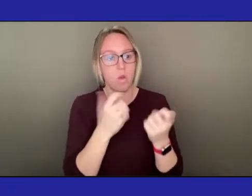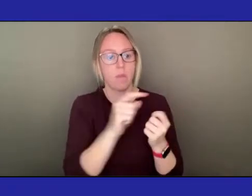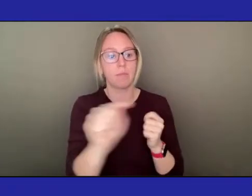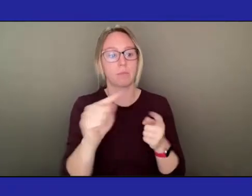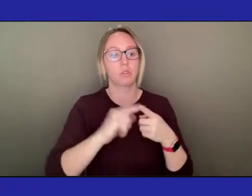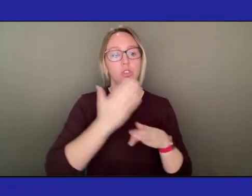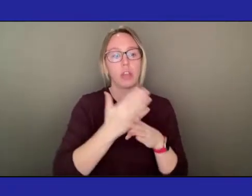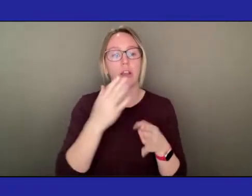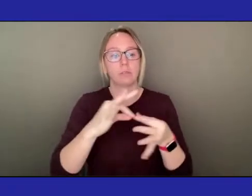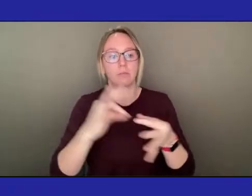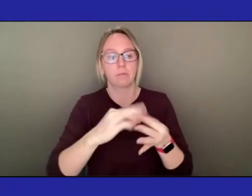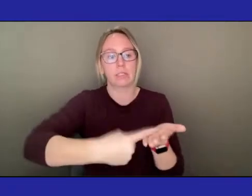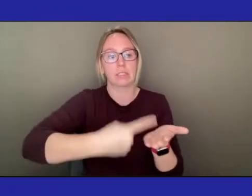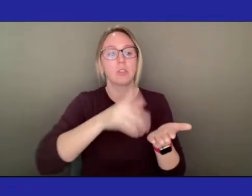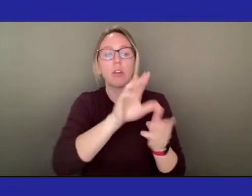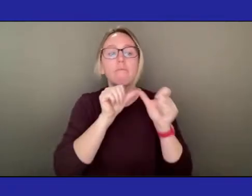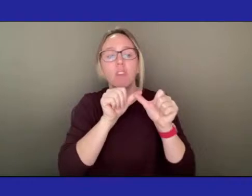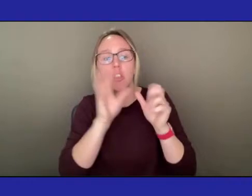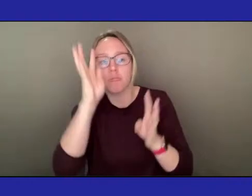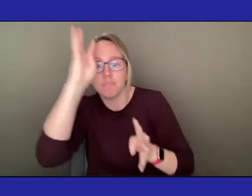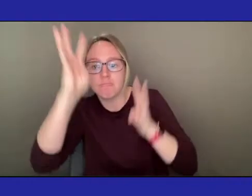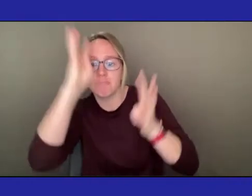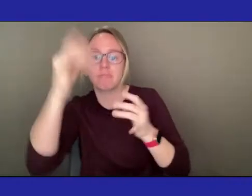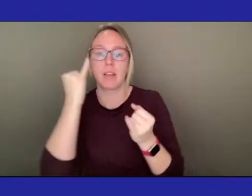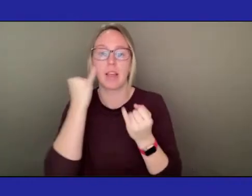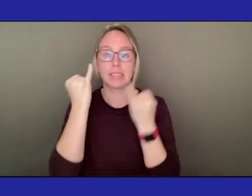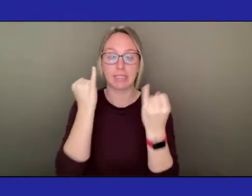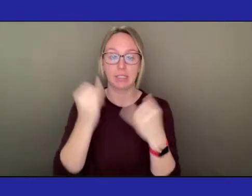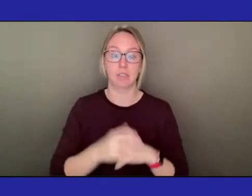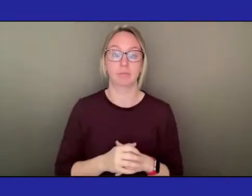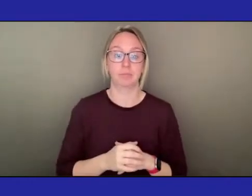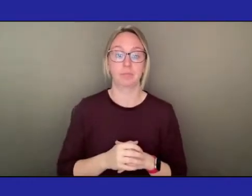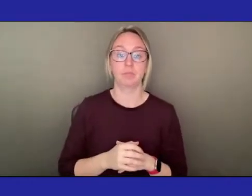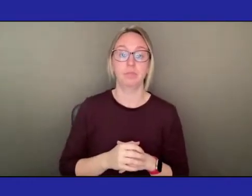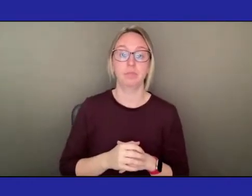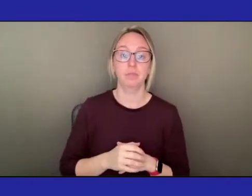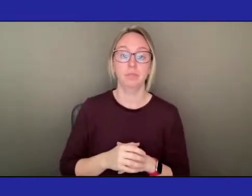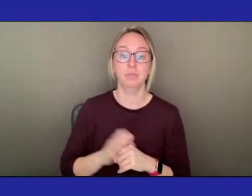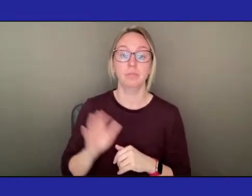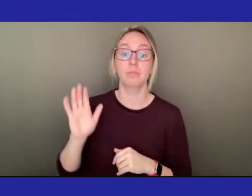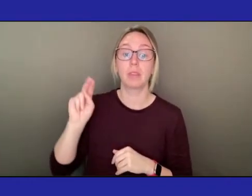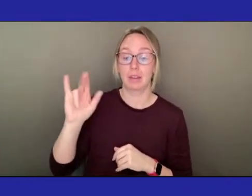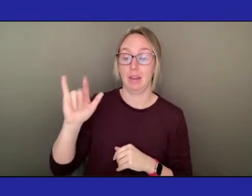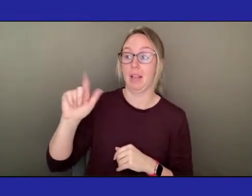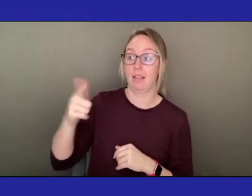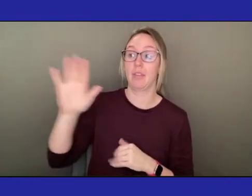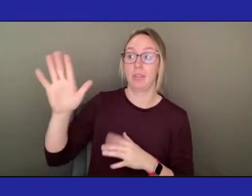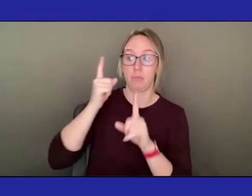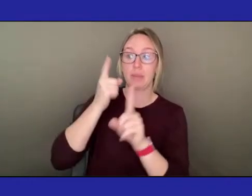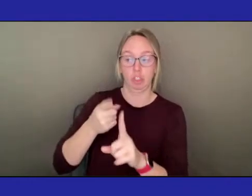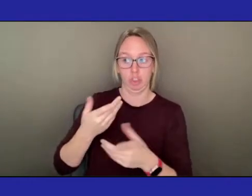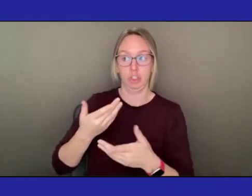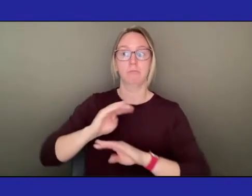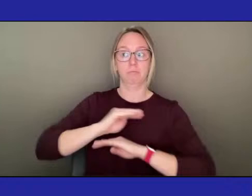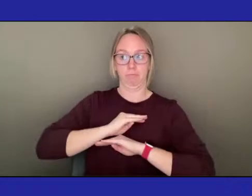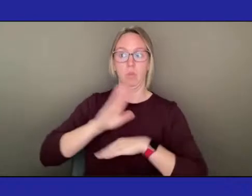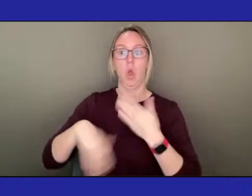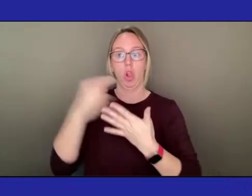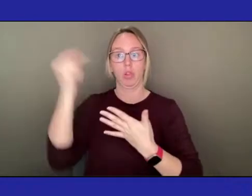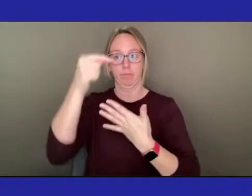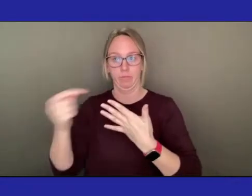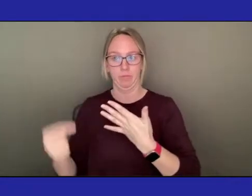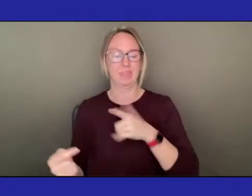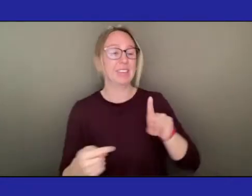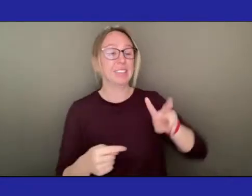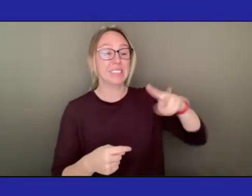innovation. NILAG's submission addressed every component of our request, and the second organization only spoke to certain pieces